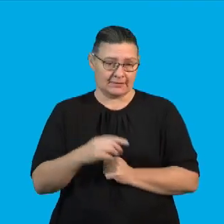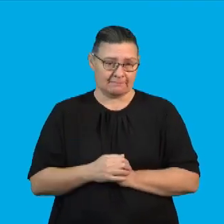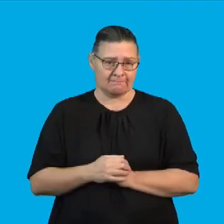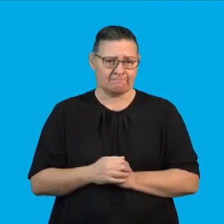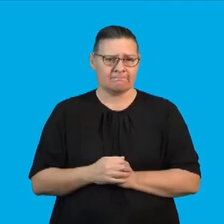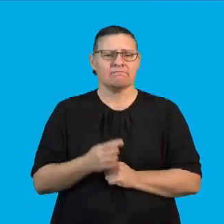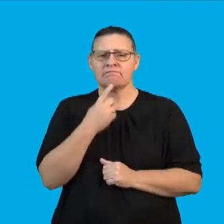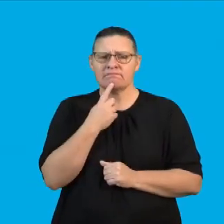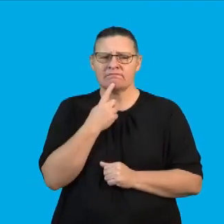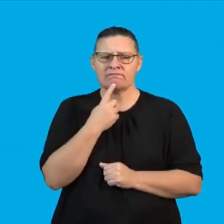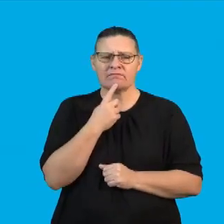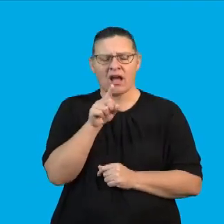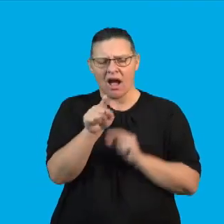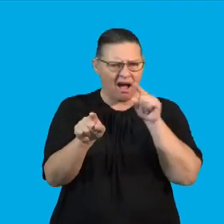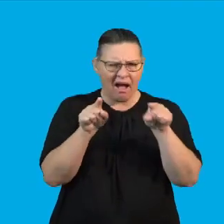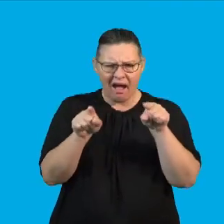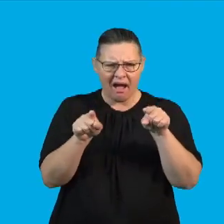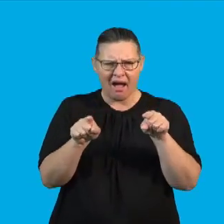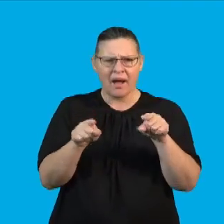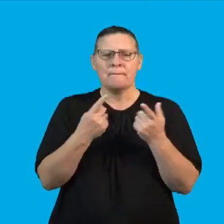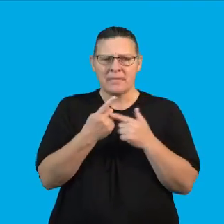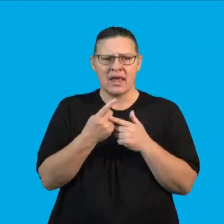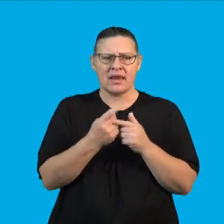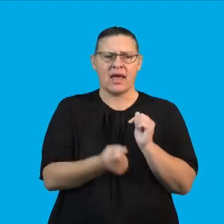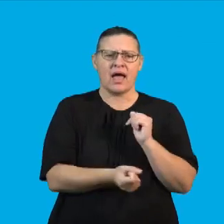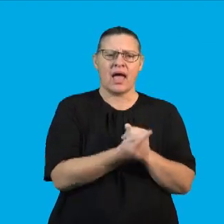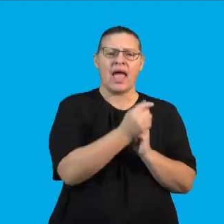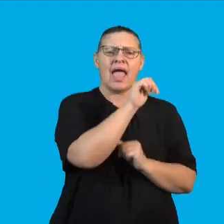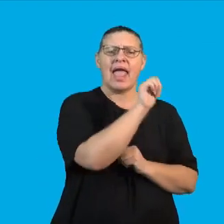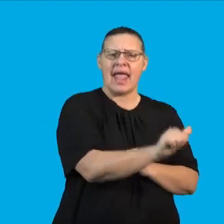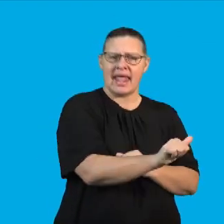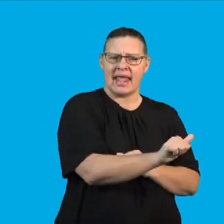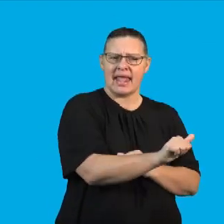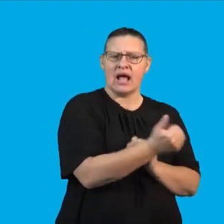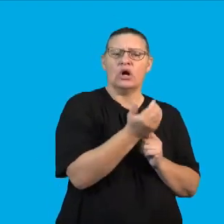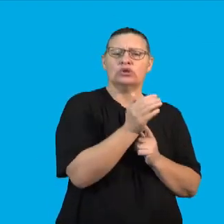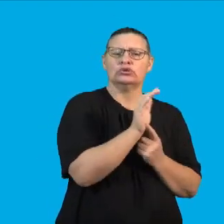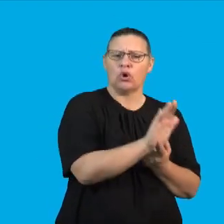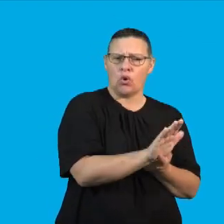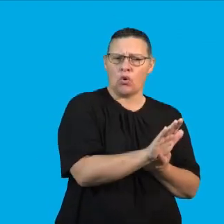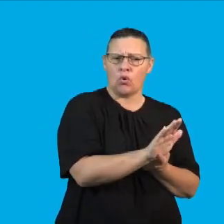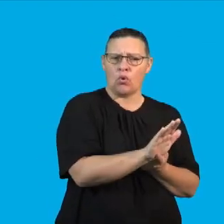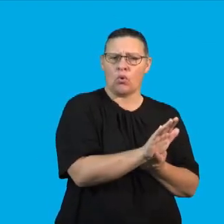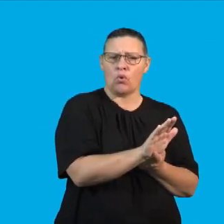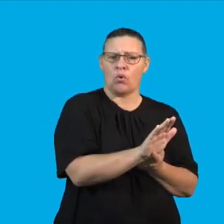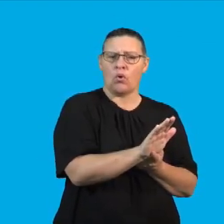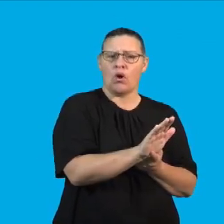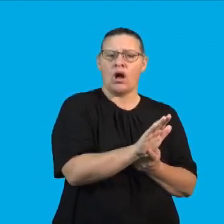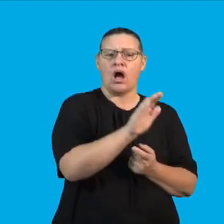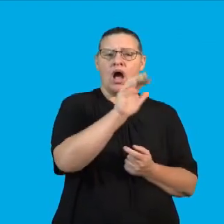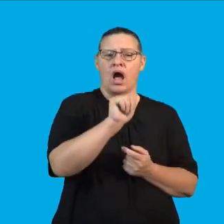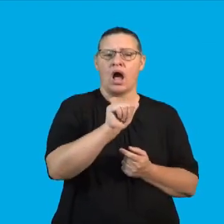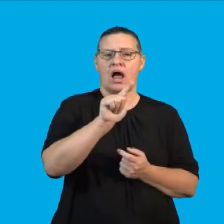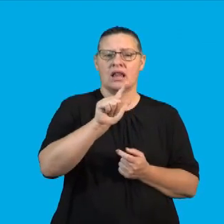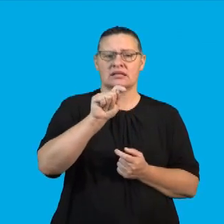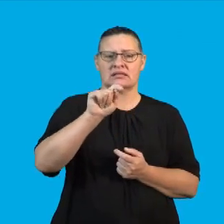our first question. State two visible features in hatchling A which indicate